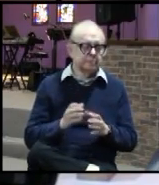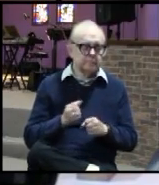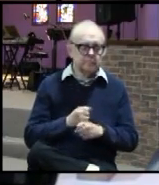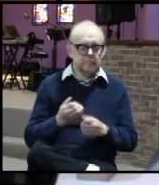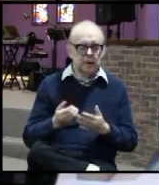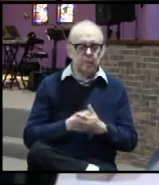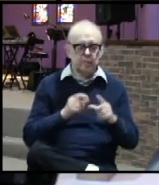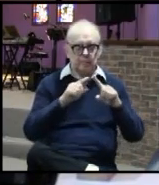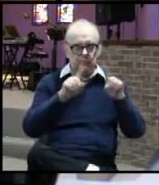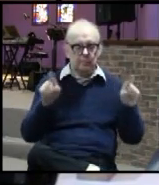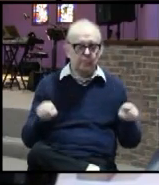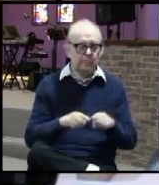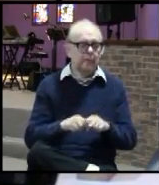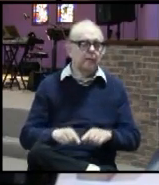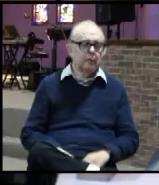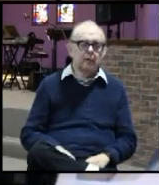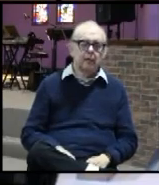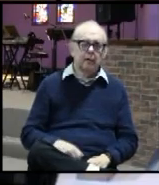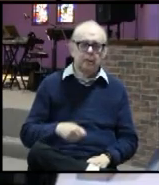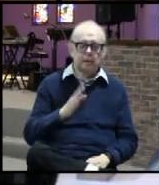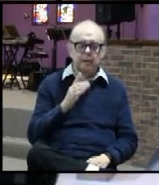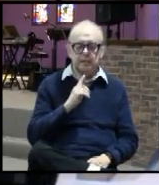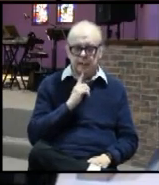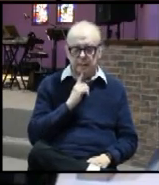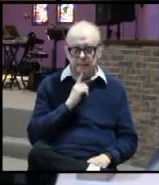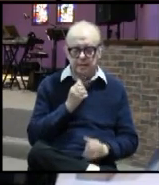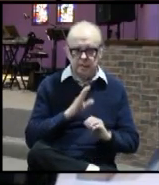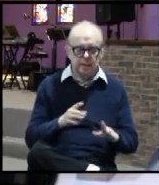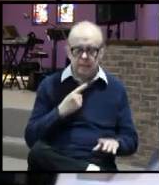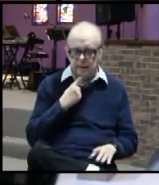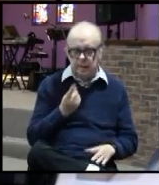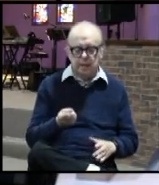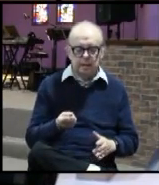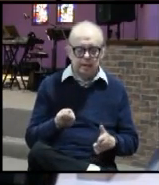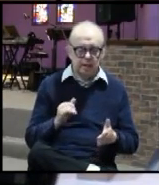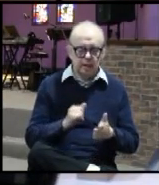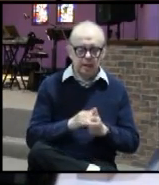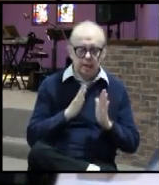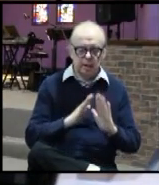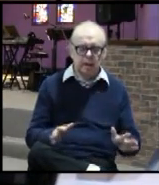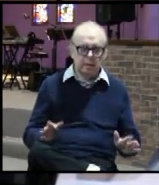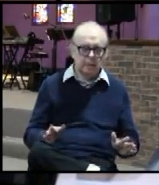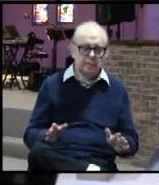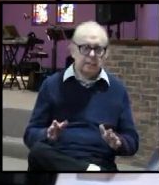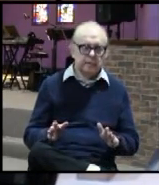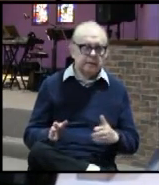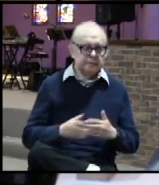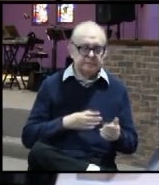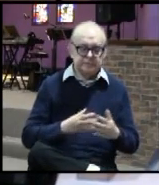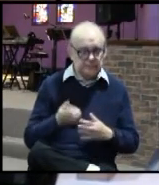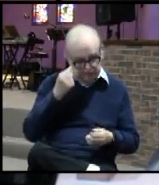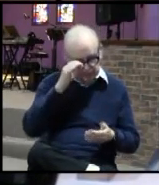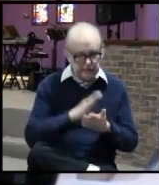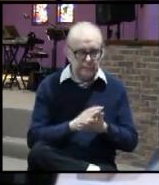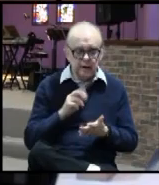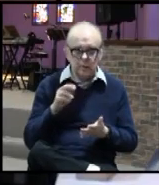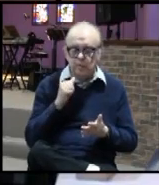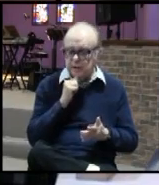sticker for you. That is, God settled, God said it, that settles it whether I believe it or not.